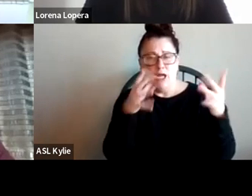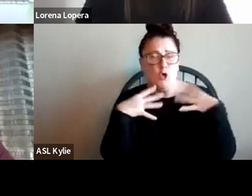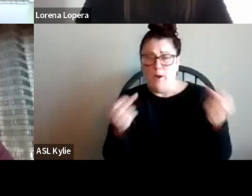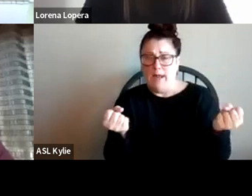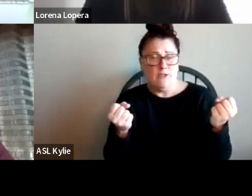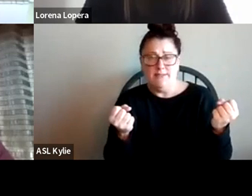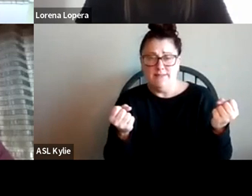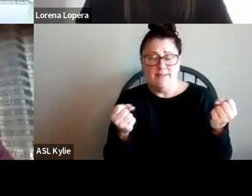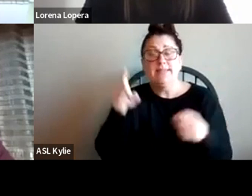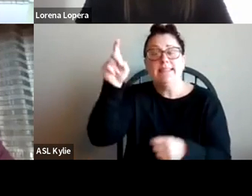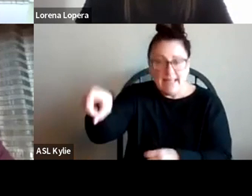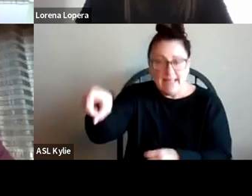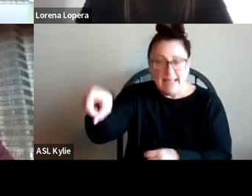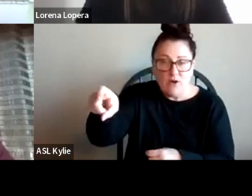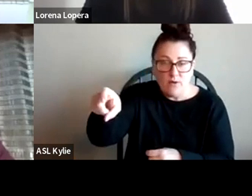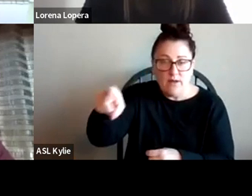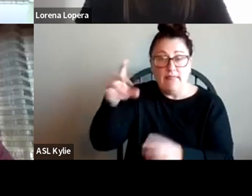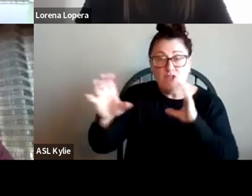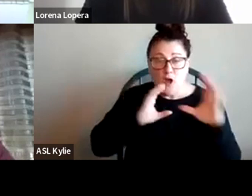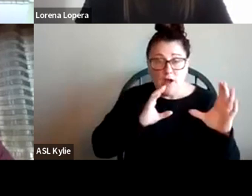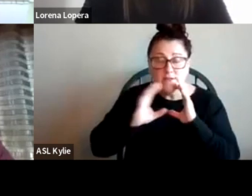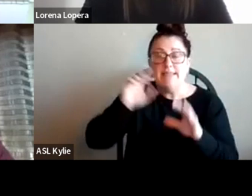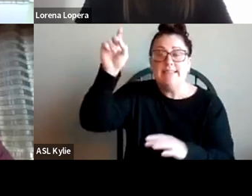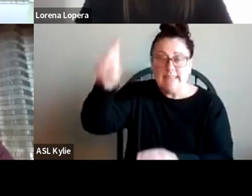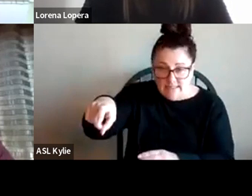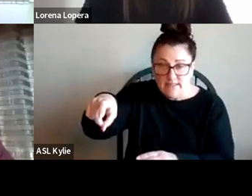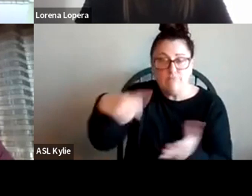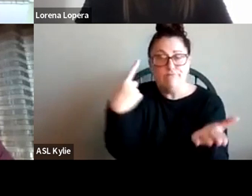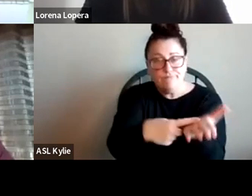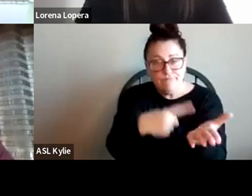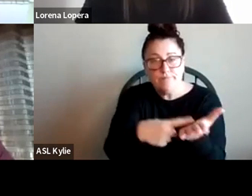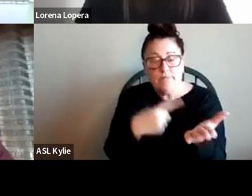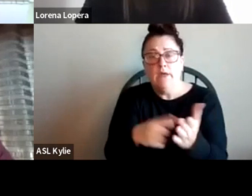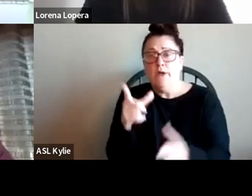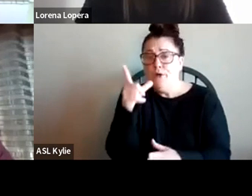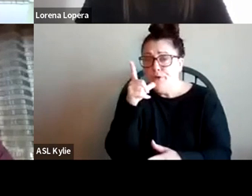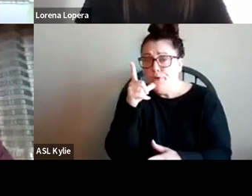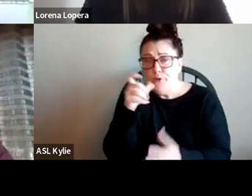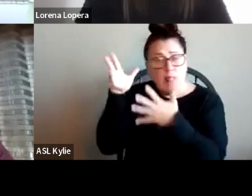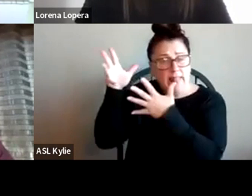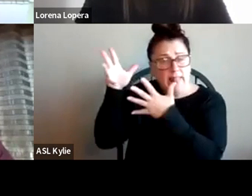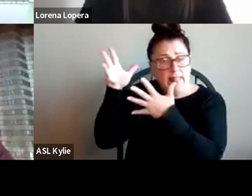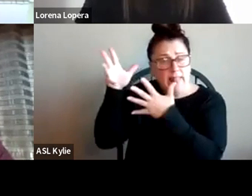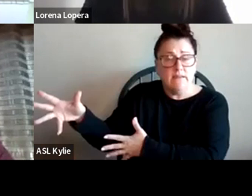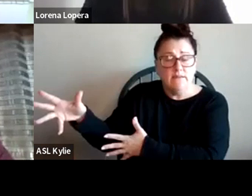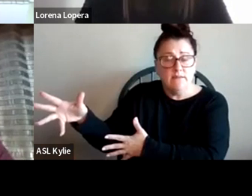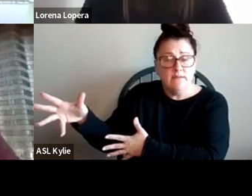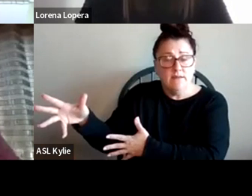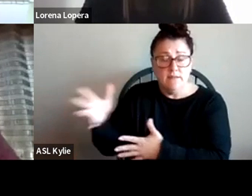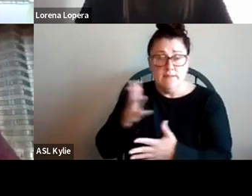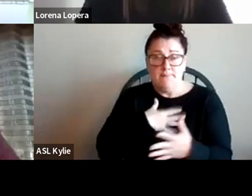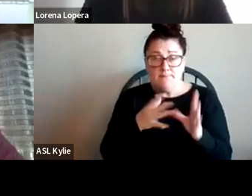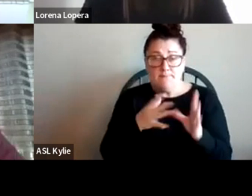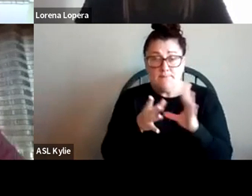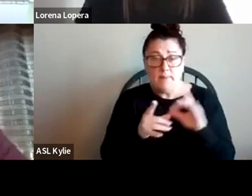It is necessary. This conversation is necessary to talk about who has been left behind. So I would say that we